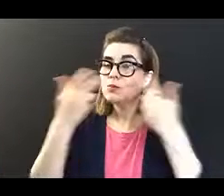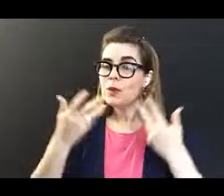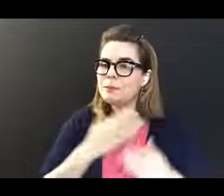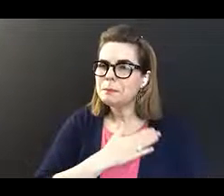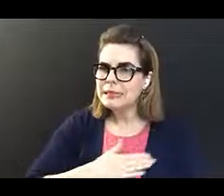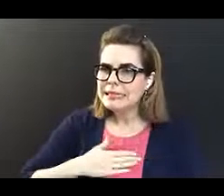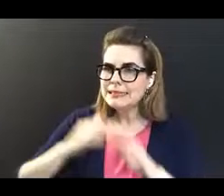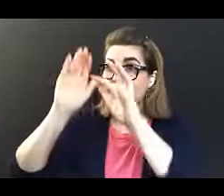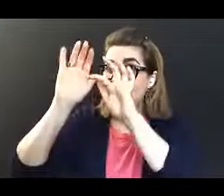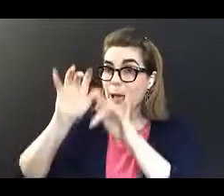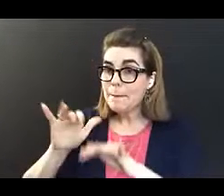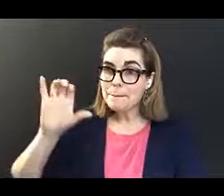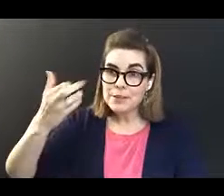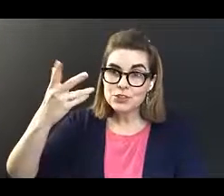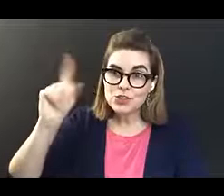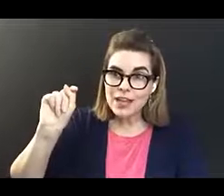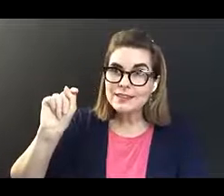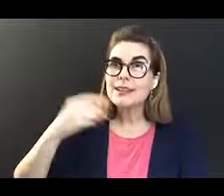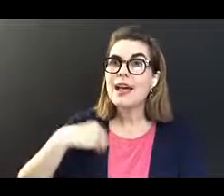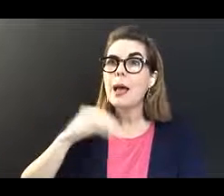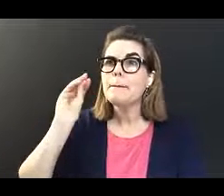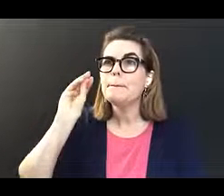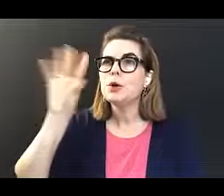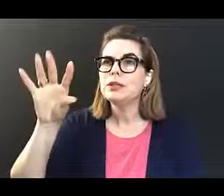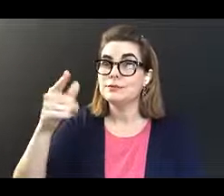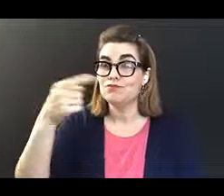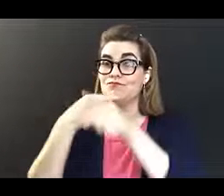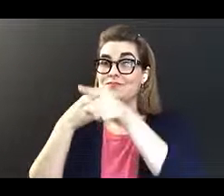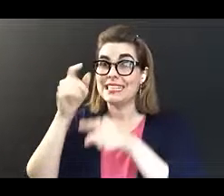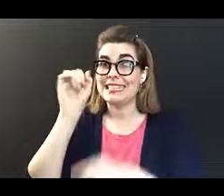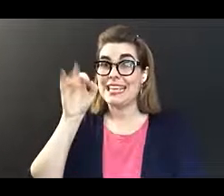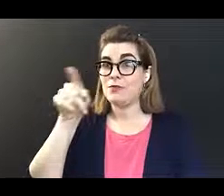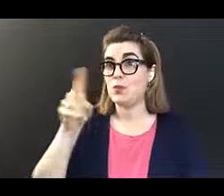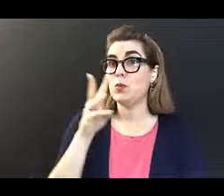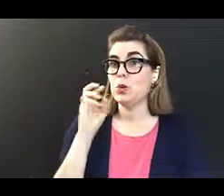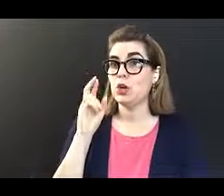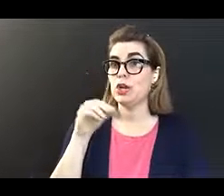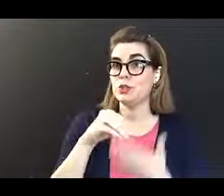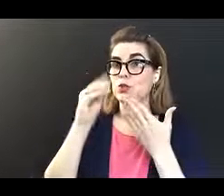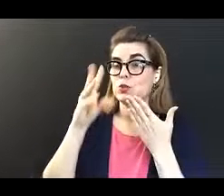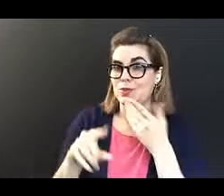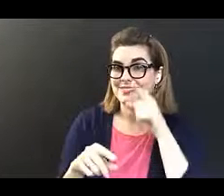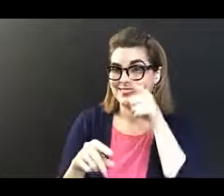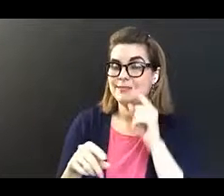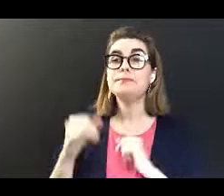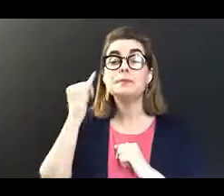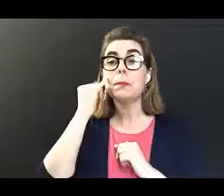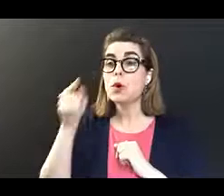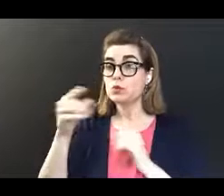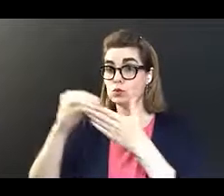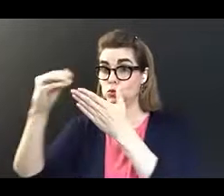put a little prompt in the chat just now. This is for everybody. And it says, if you were a